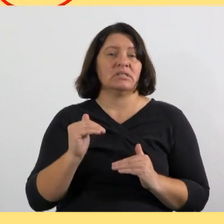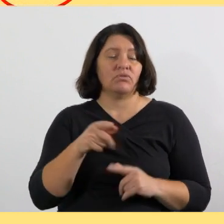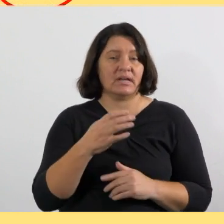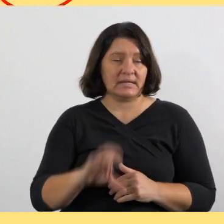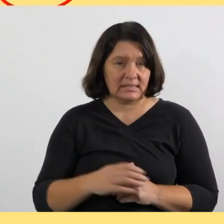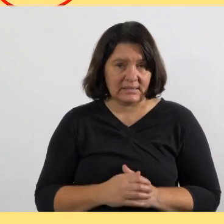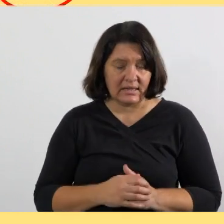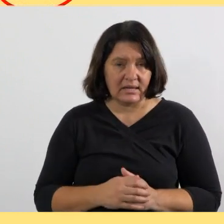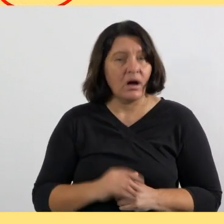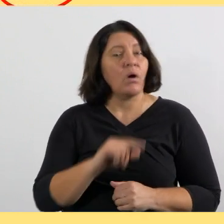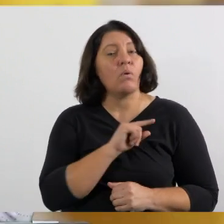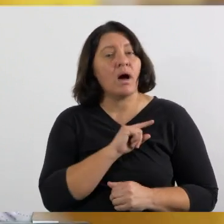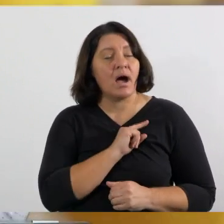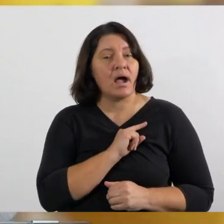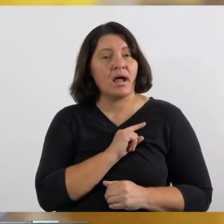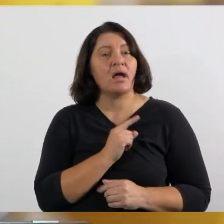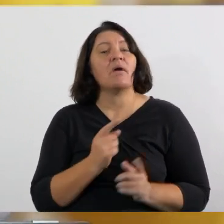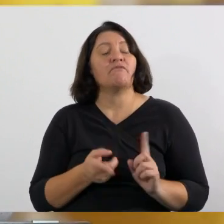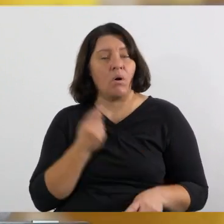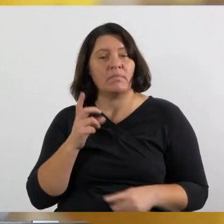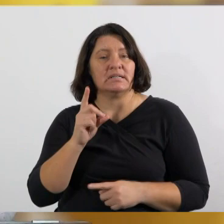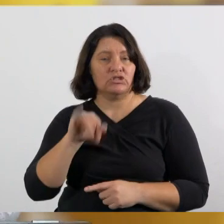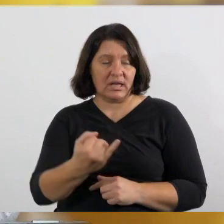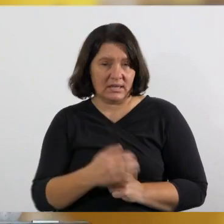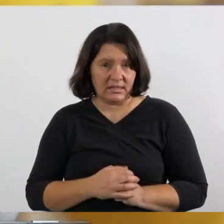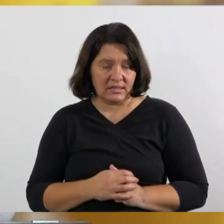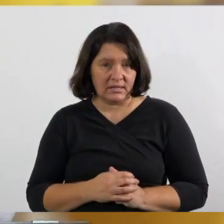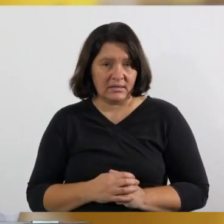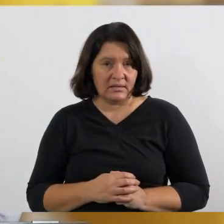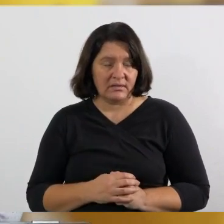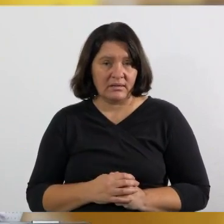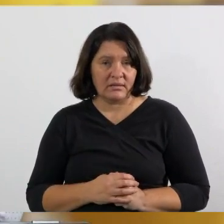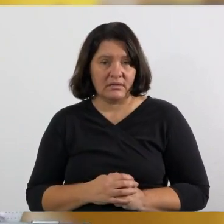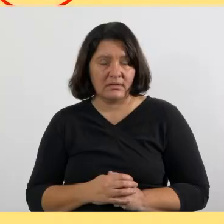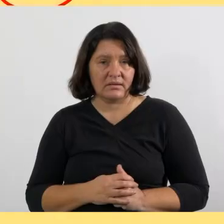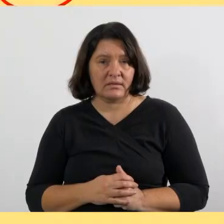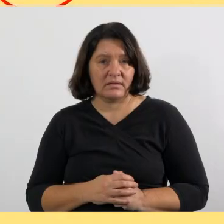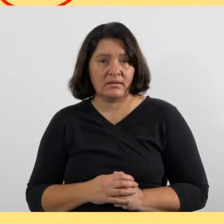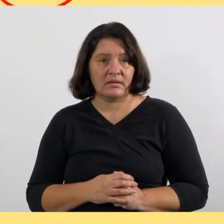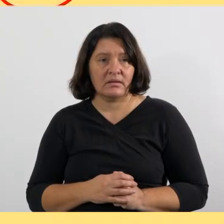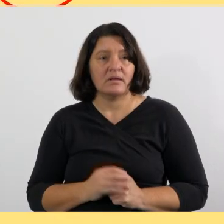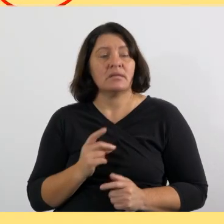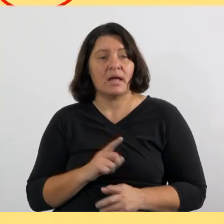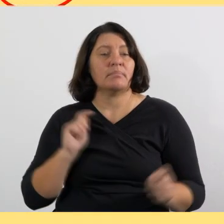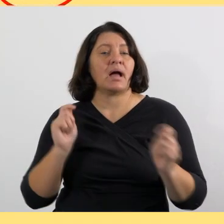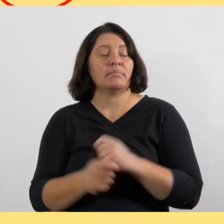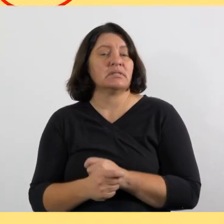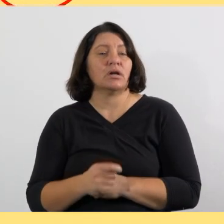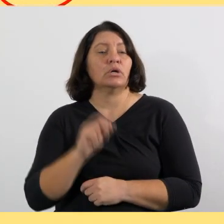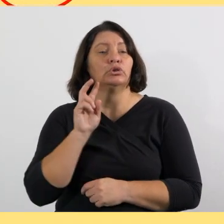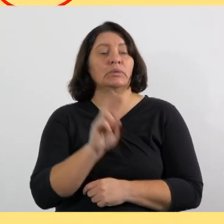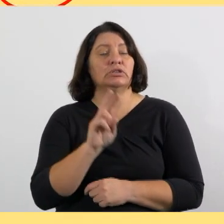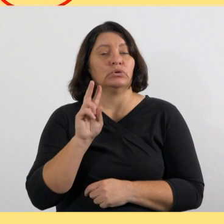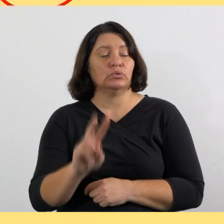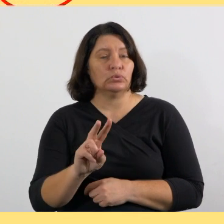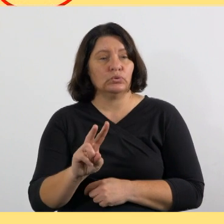are increasing in this case because I'm getting amounts from the DJ. This is DJ, and it